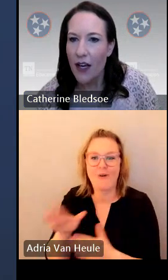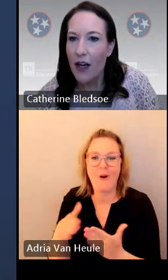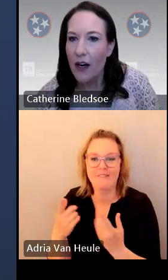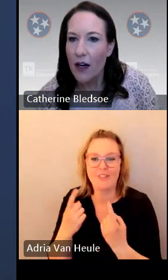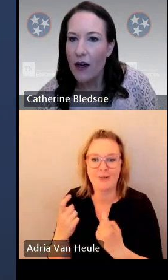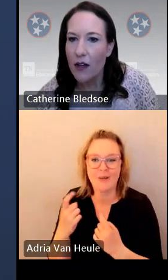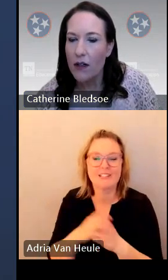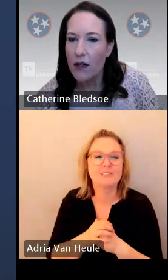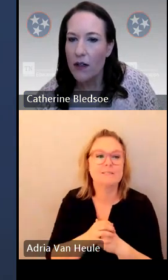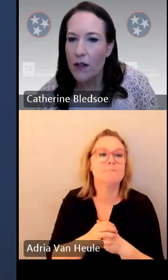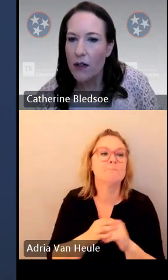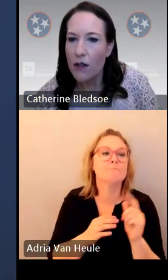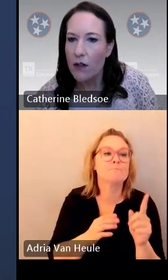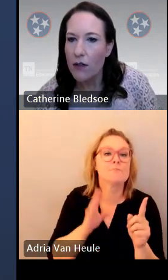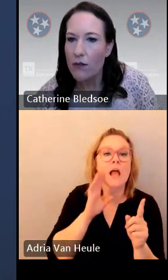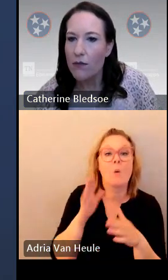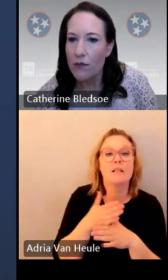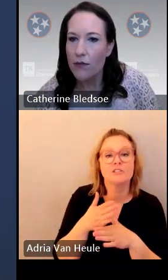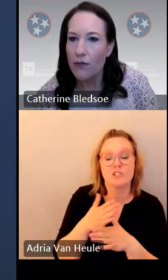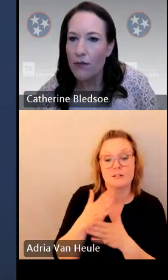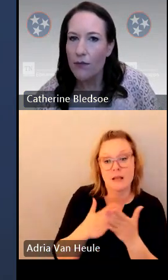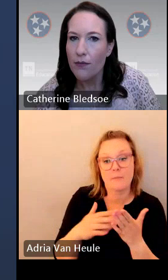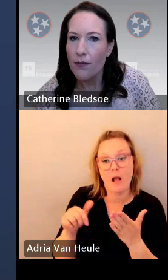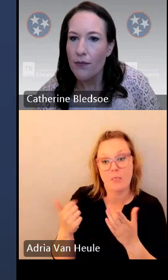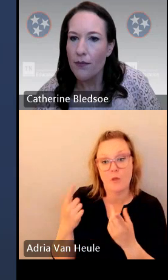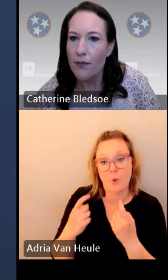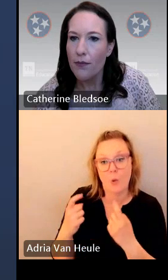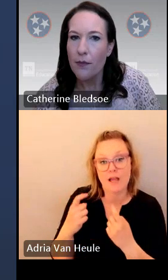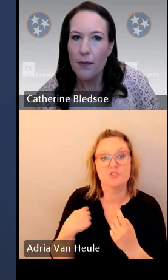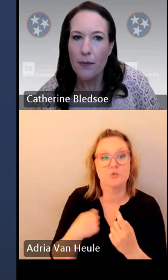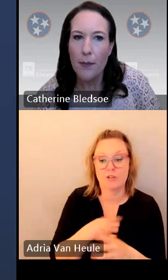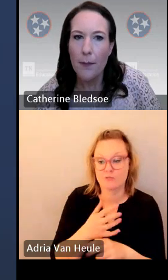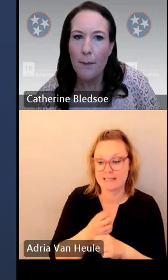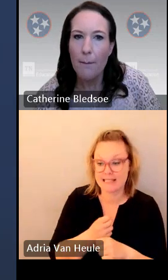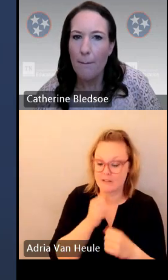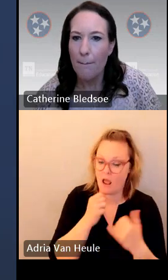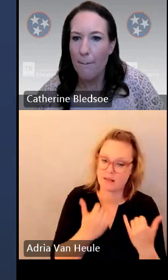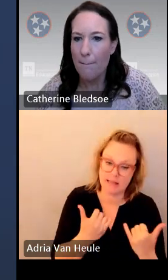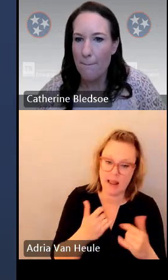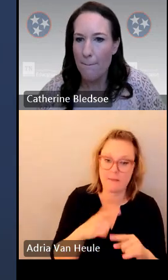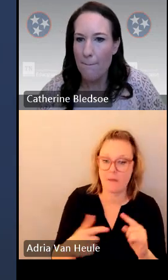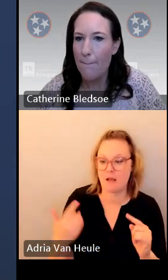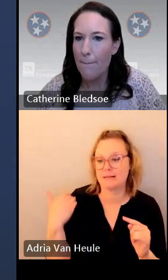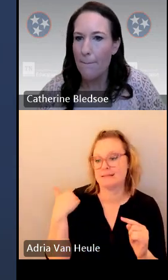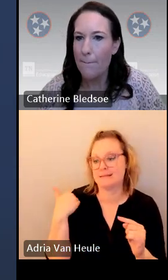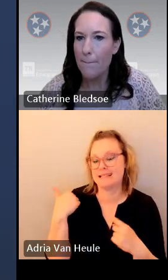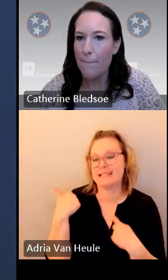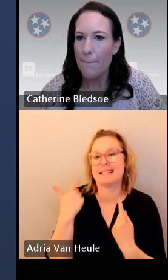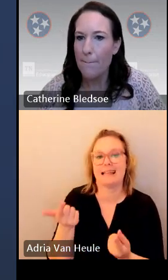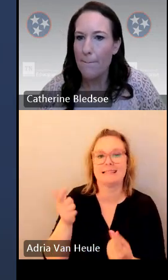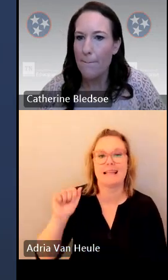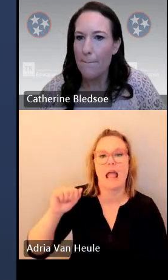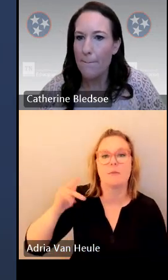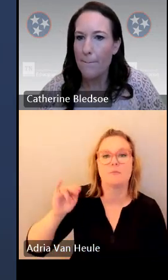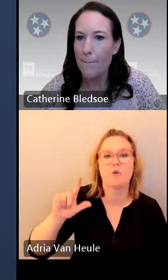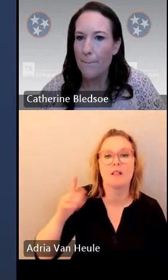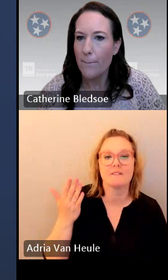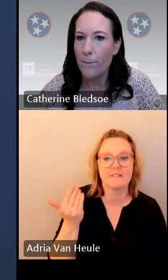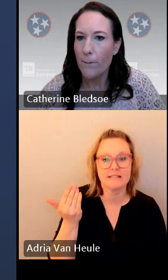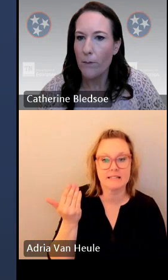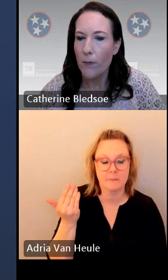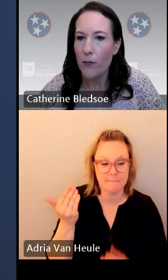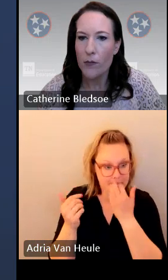just share some other questions we've received, not today, but since we sent out that April 15th survey. If a student